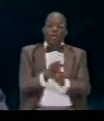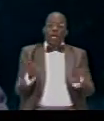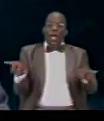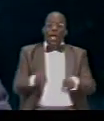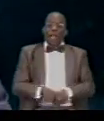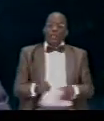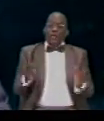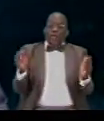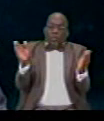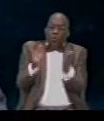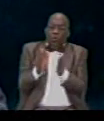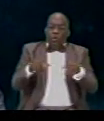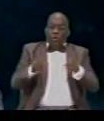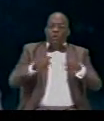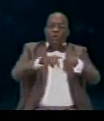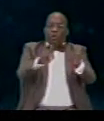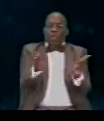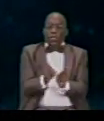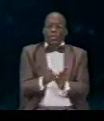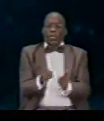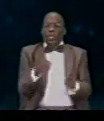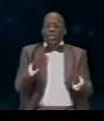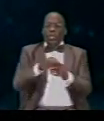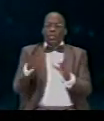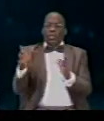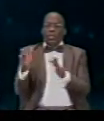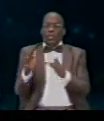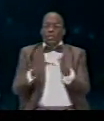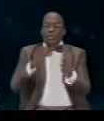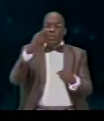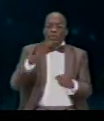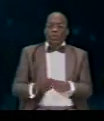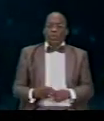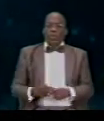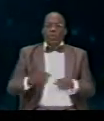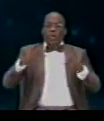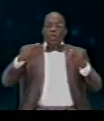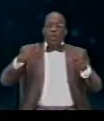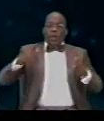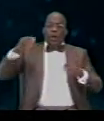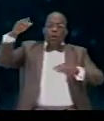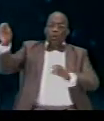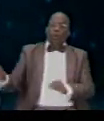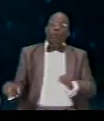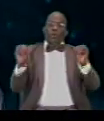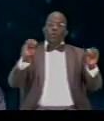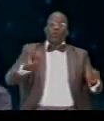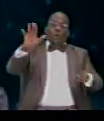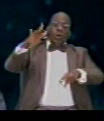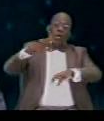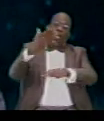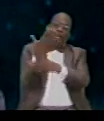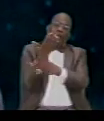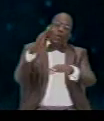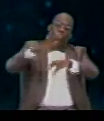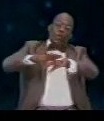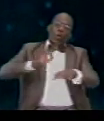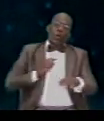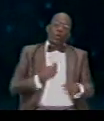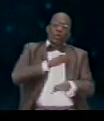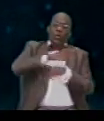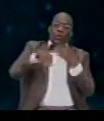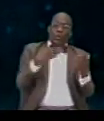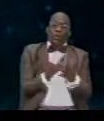with the gospel in the name of Jesus. Father, lay your hand upon every one of us, O God, that the same power,